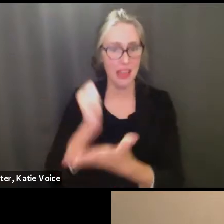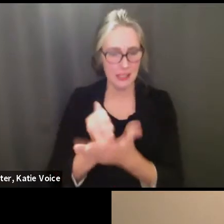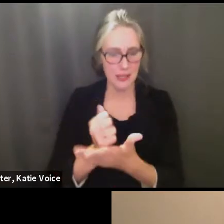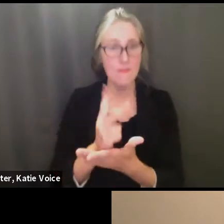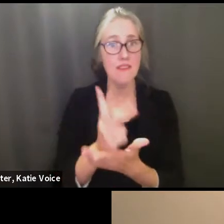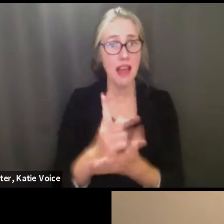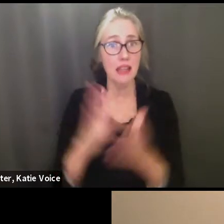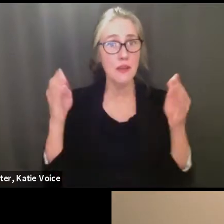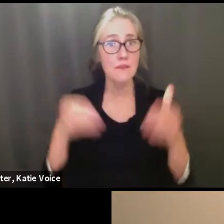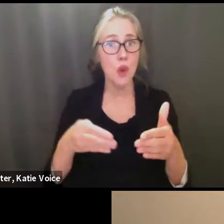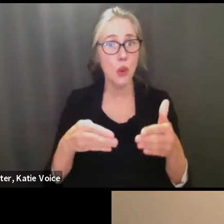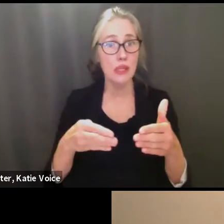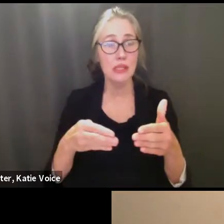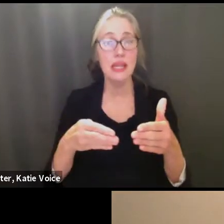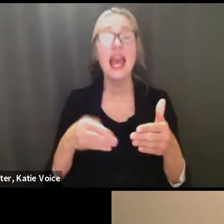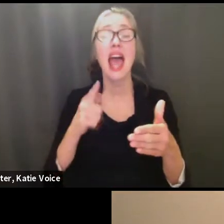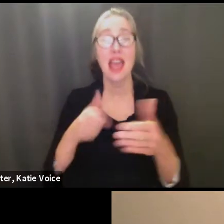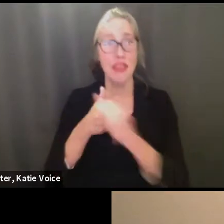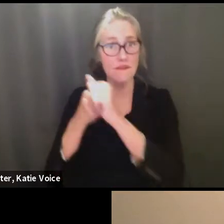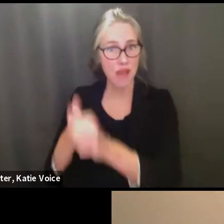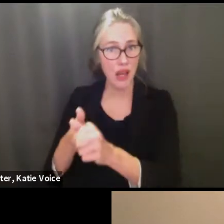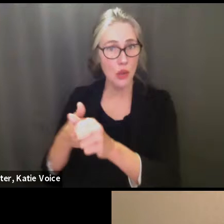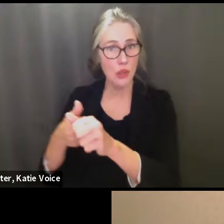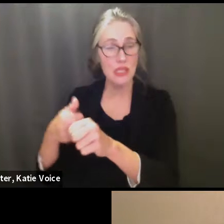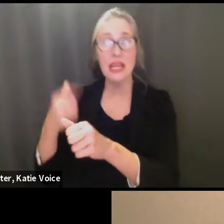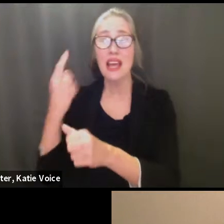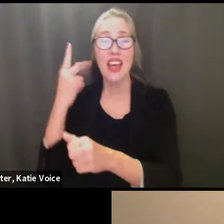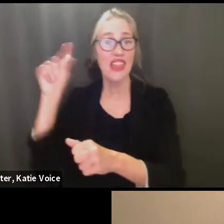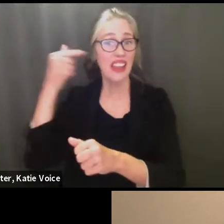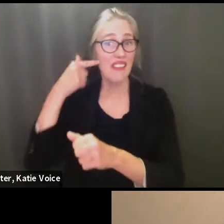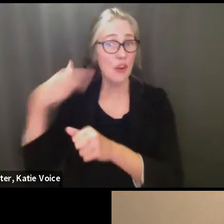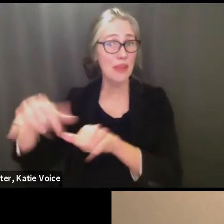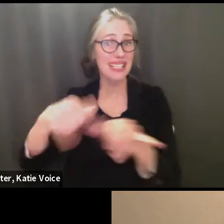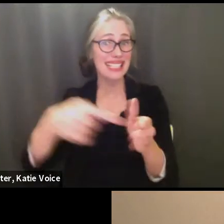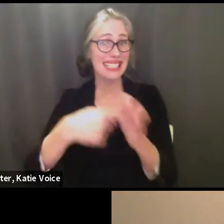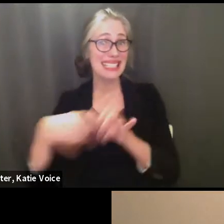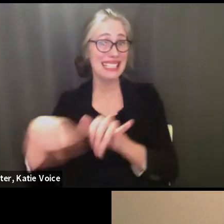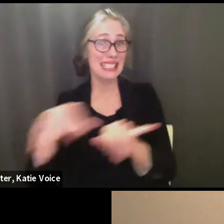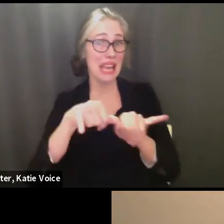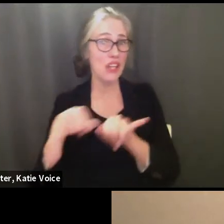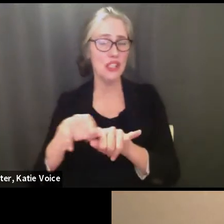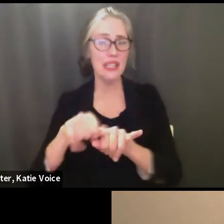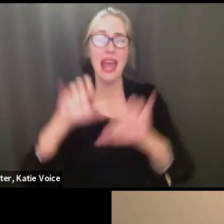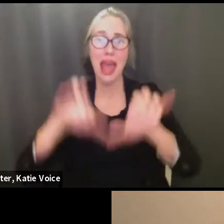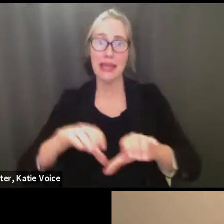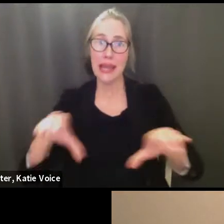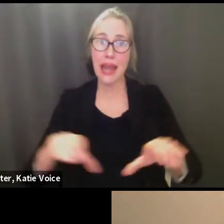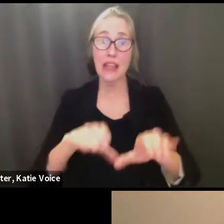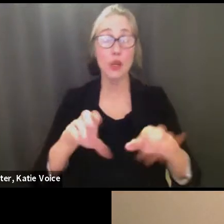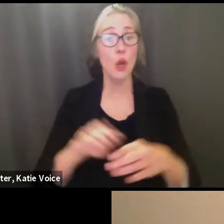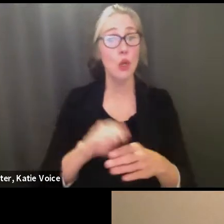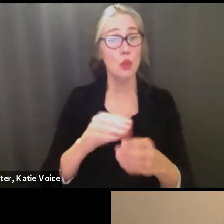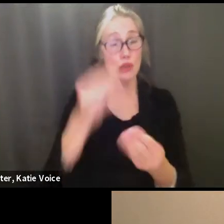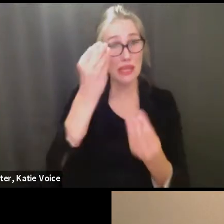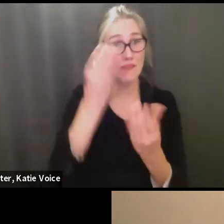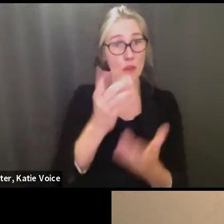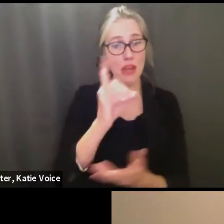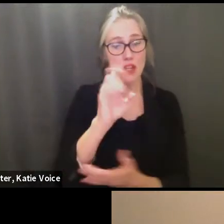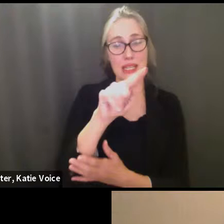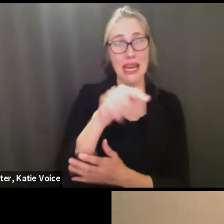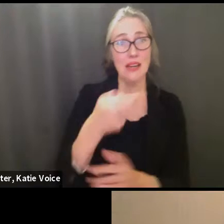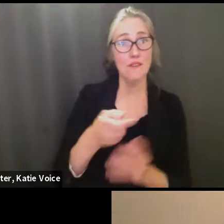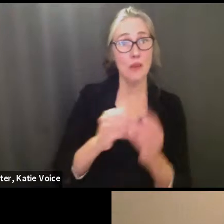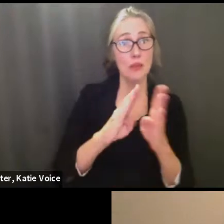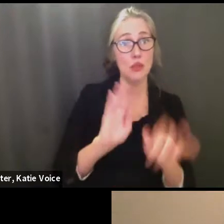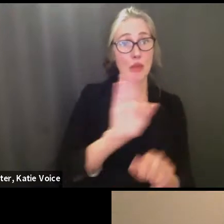focused and that it is standards aligned and it's actionable and that we use data from student work in order to drive improvements